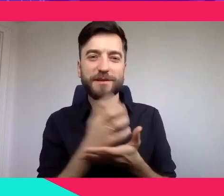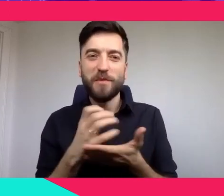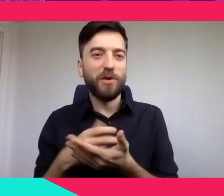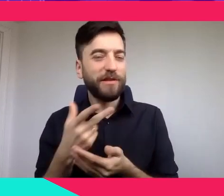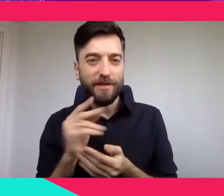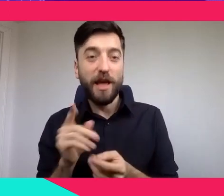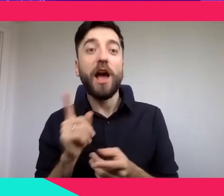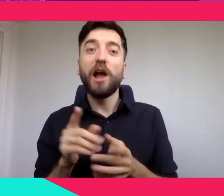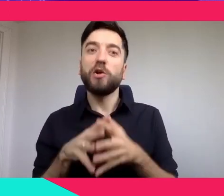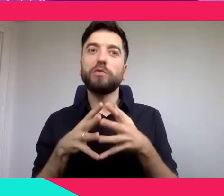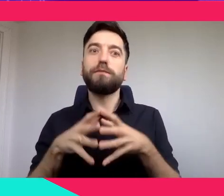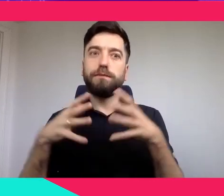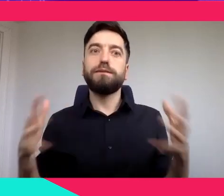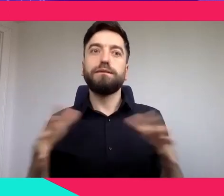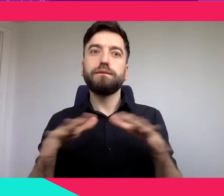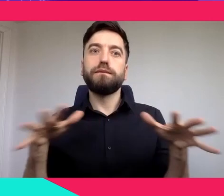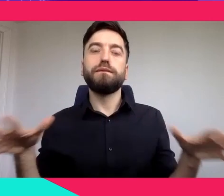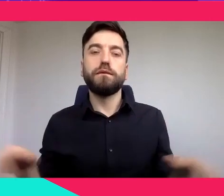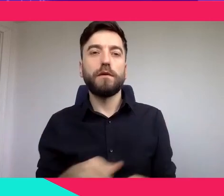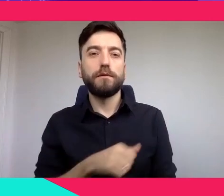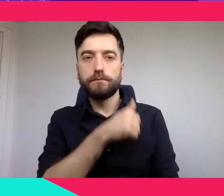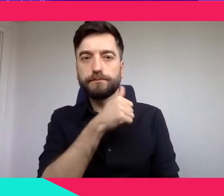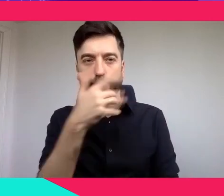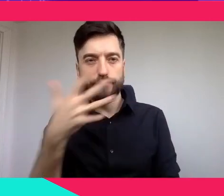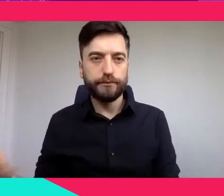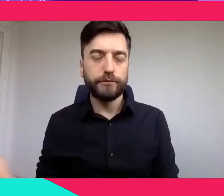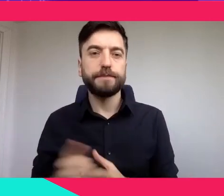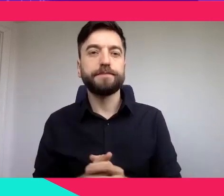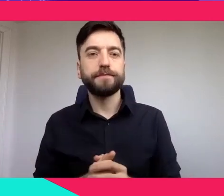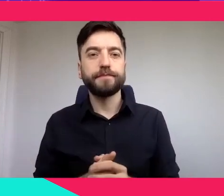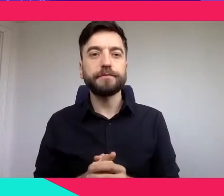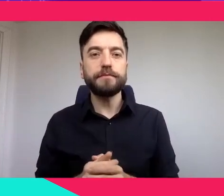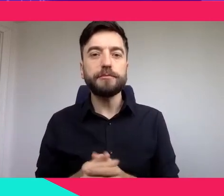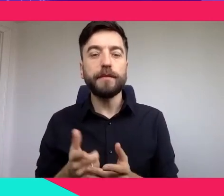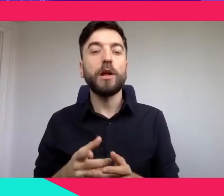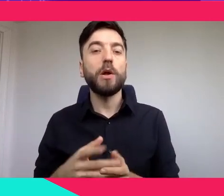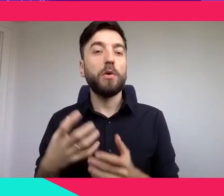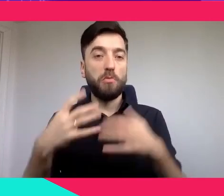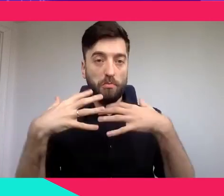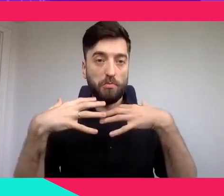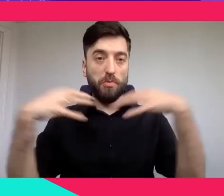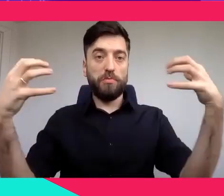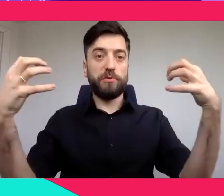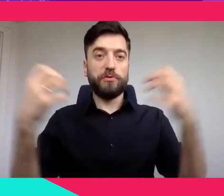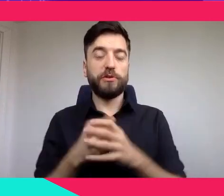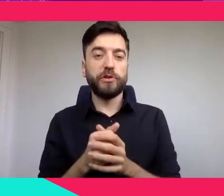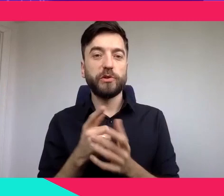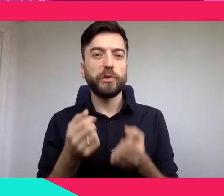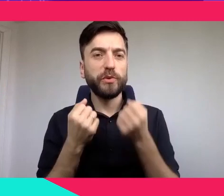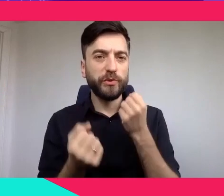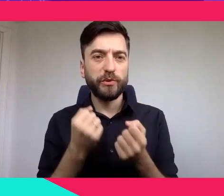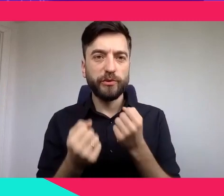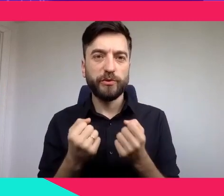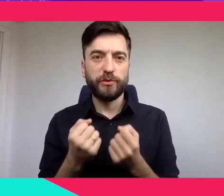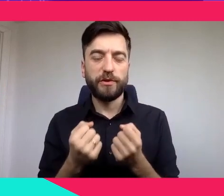For the wider public, it can be very difficult to navigate such a big data